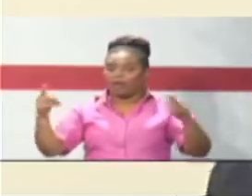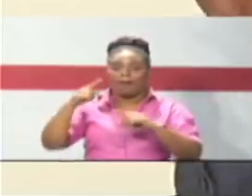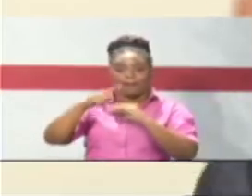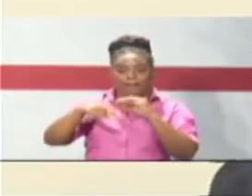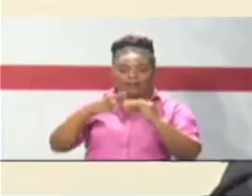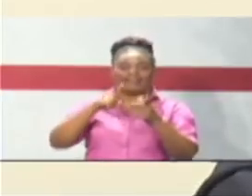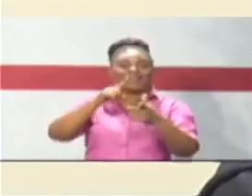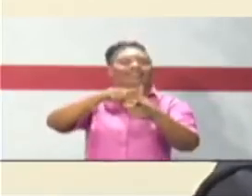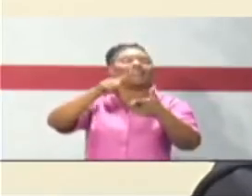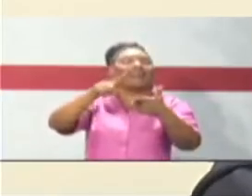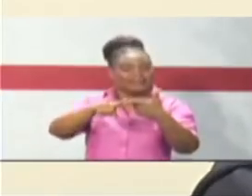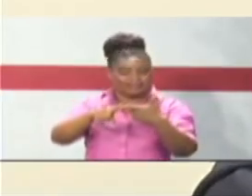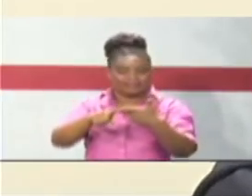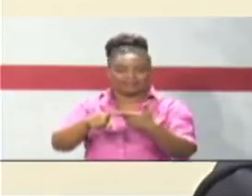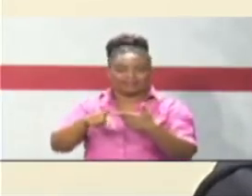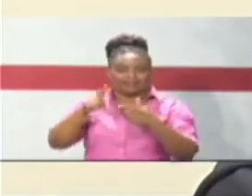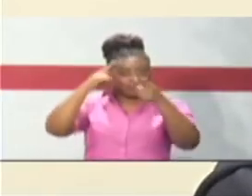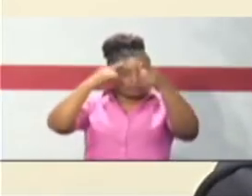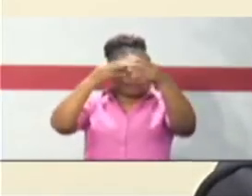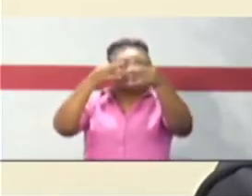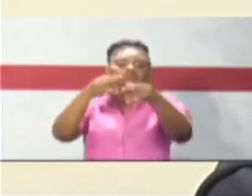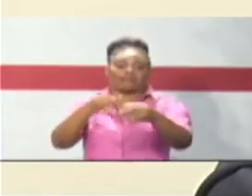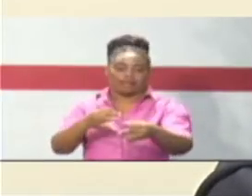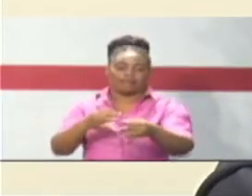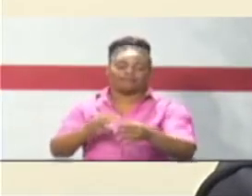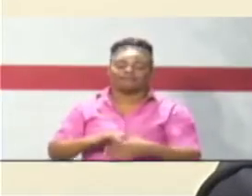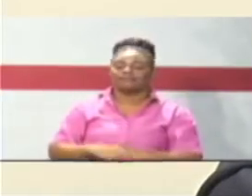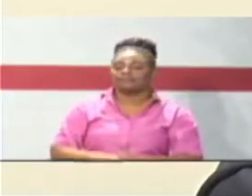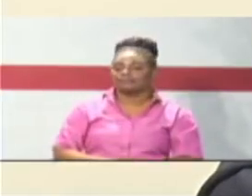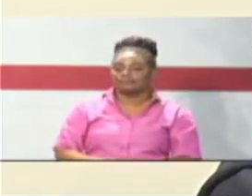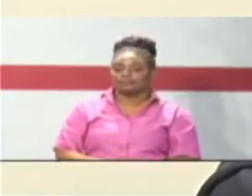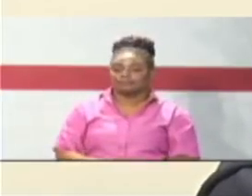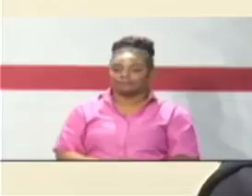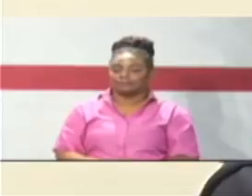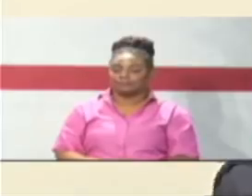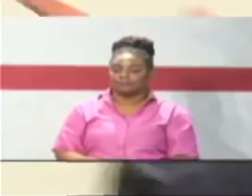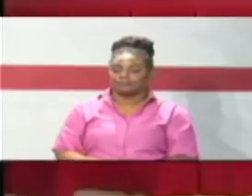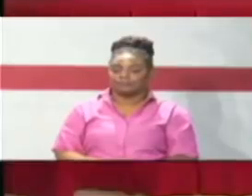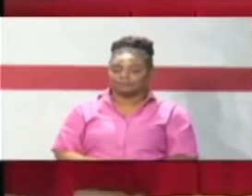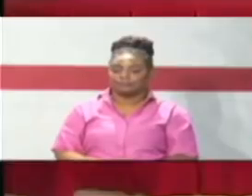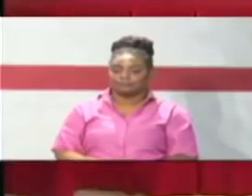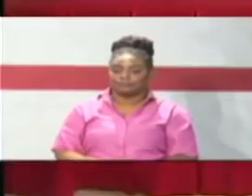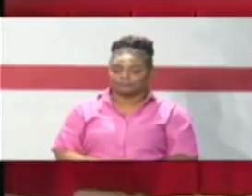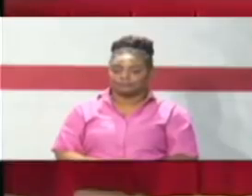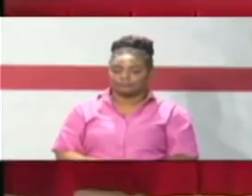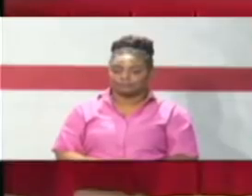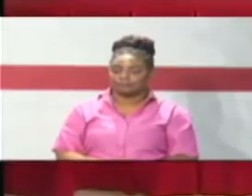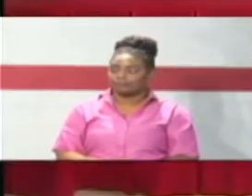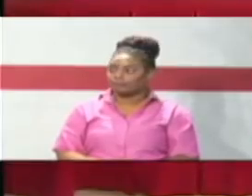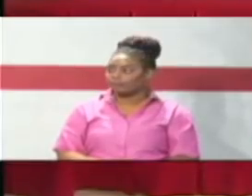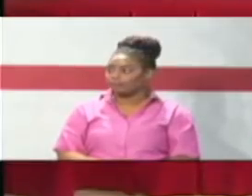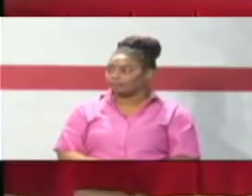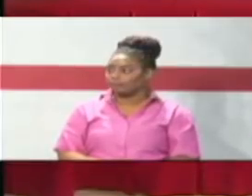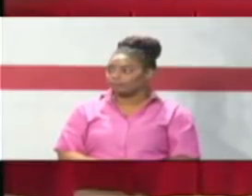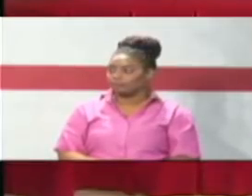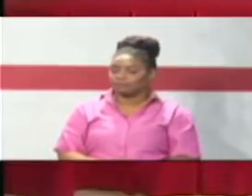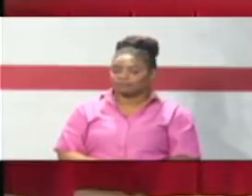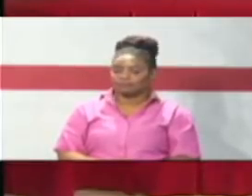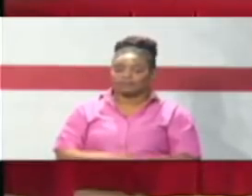So I hope that that brings some clarity to the issue. Thank you very much, Urvashi. Dr. Okay, Hines. thanks for the first question.